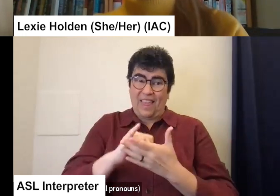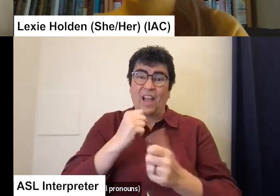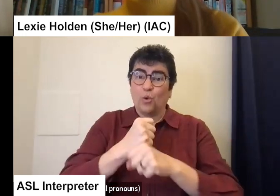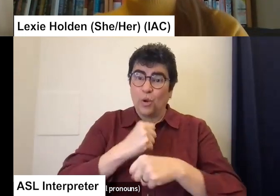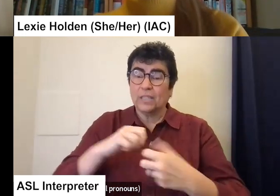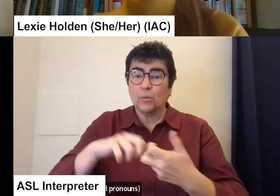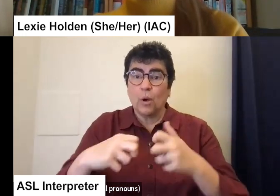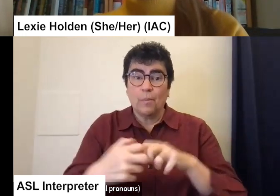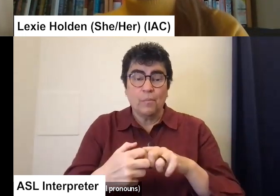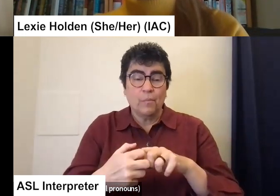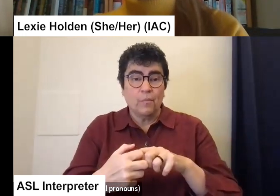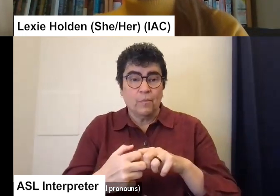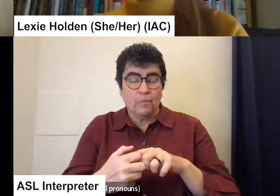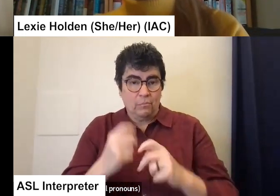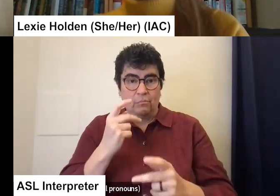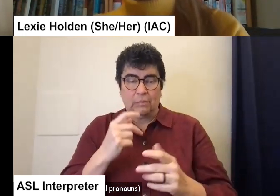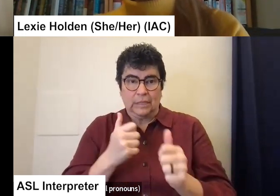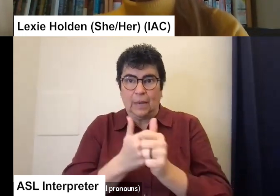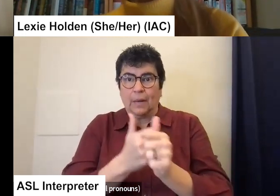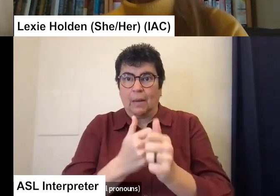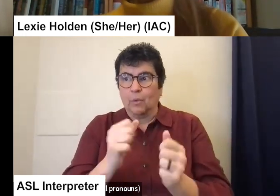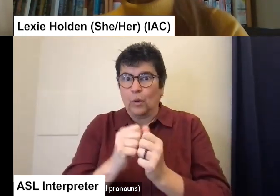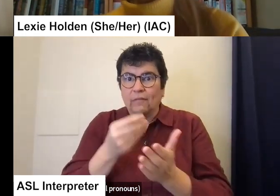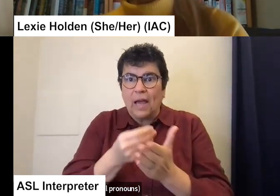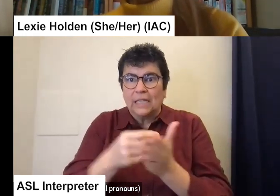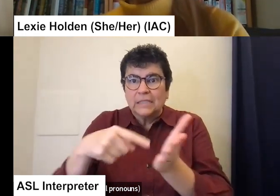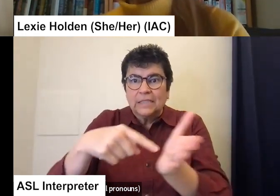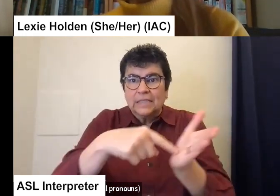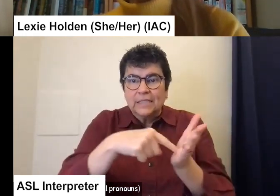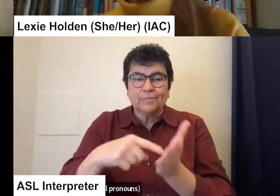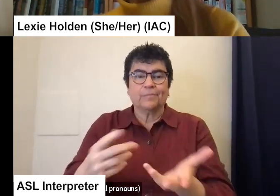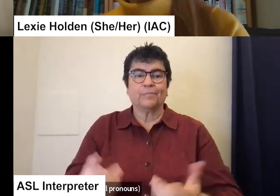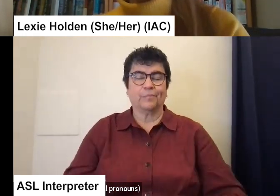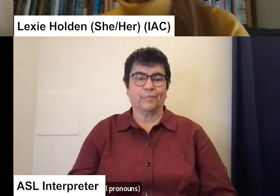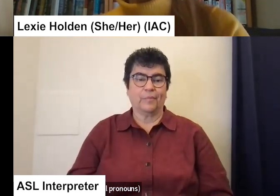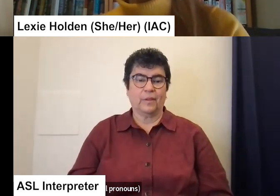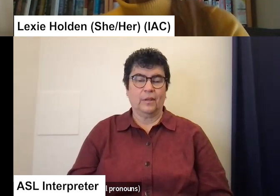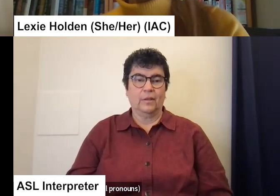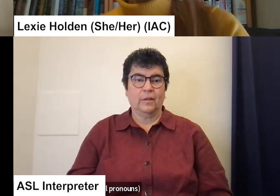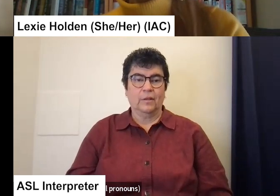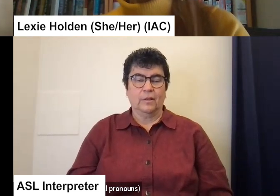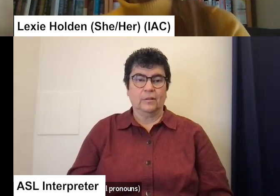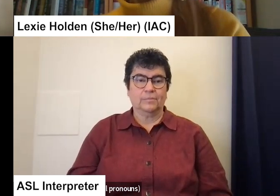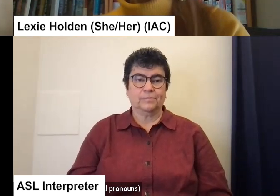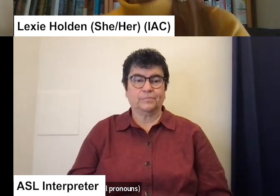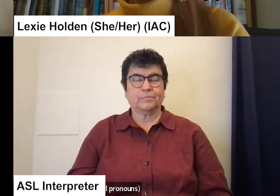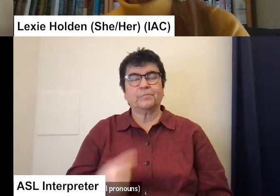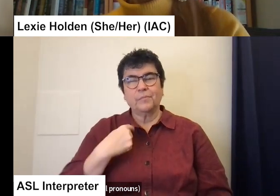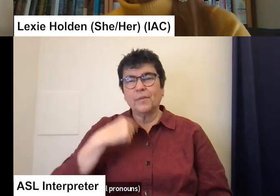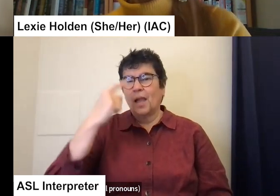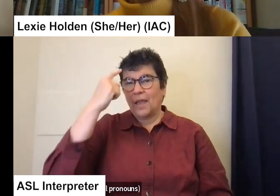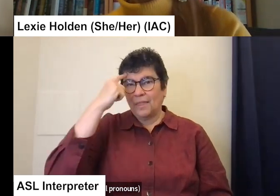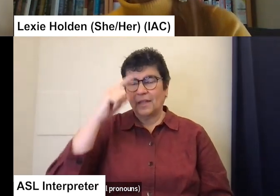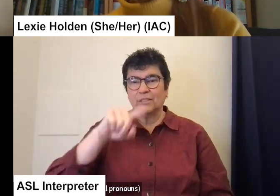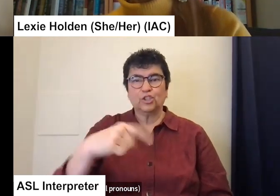issues keeping up financially, right? And I think it's just